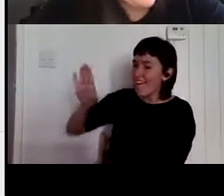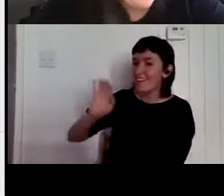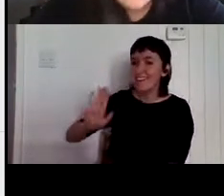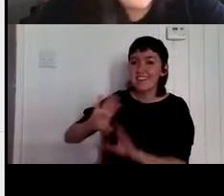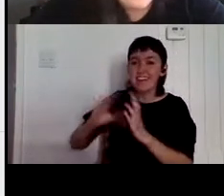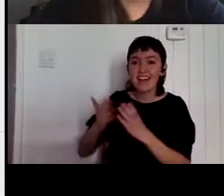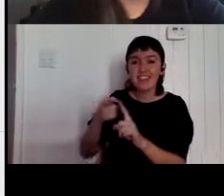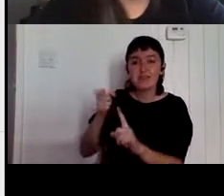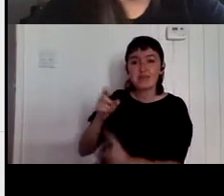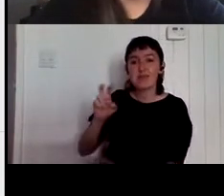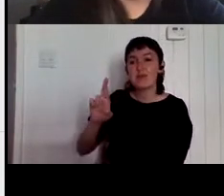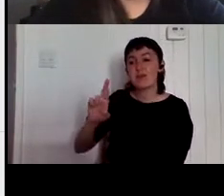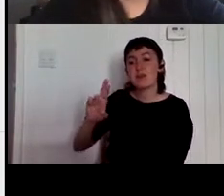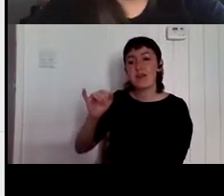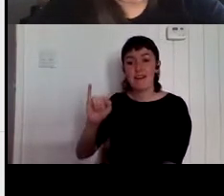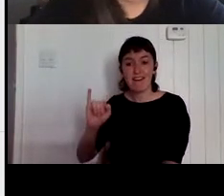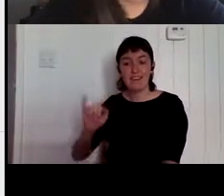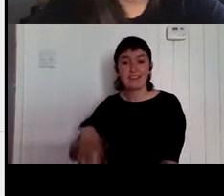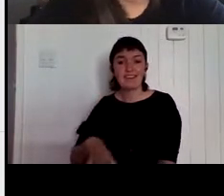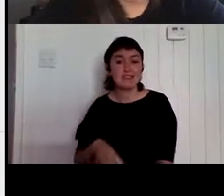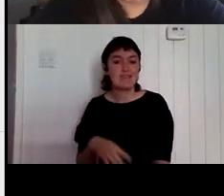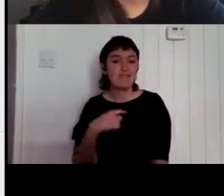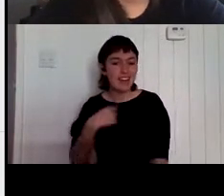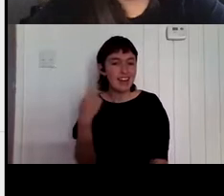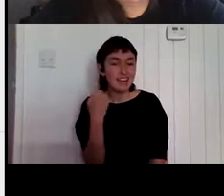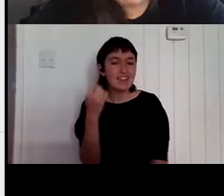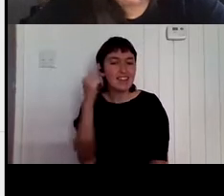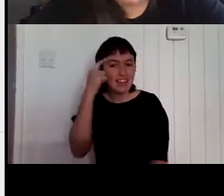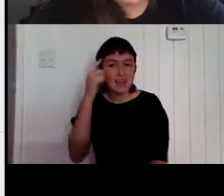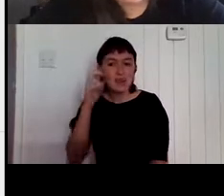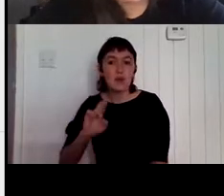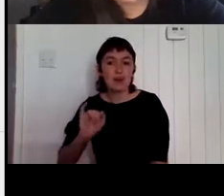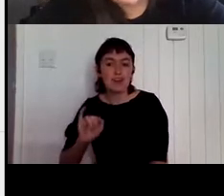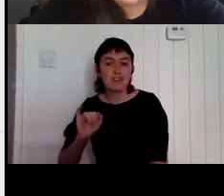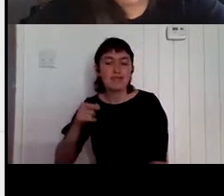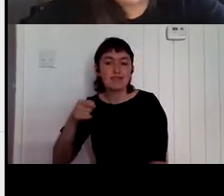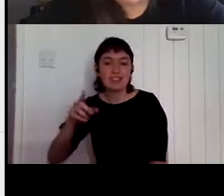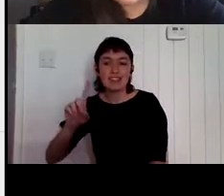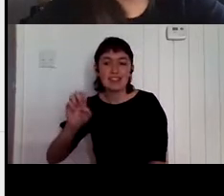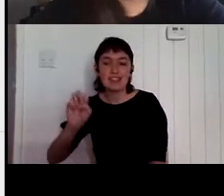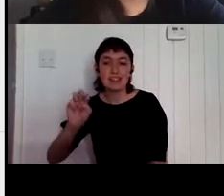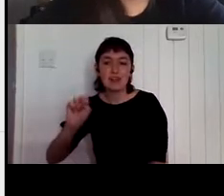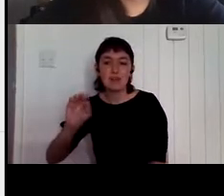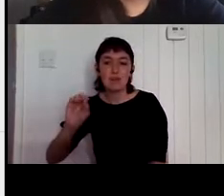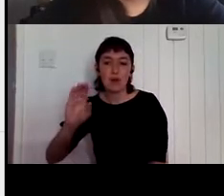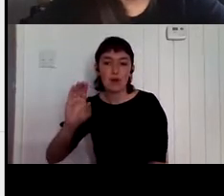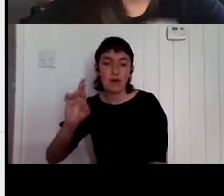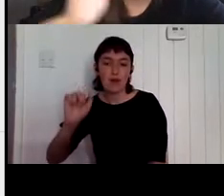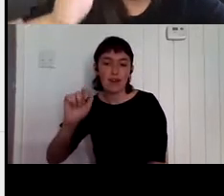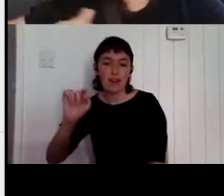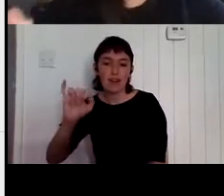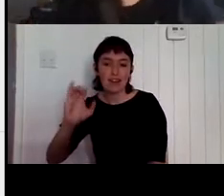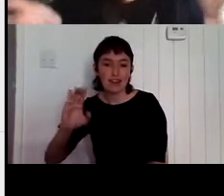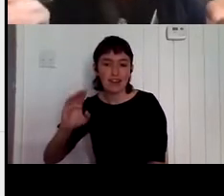Exactly. Uh, I always, uh, whenever I think about Rhode Island, I think of, uh, the Democratic, uh, National Convention when the guys were like, uh,